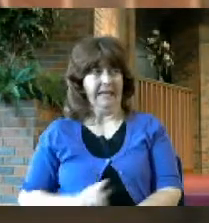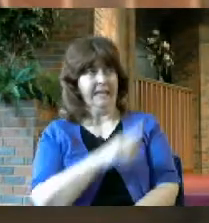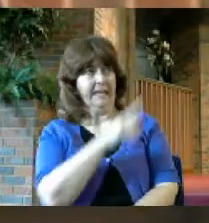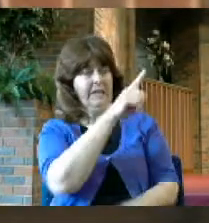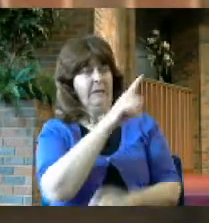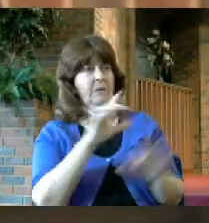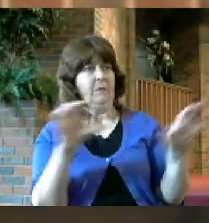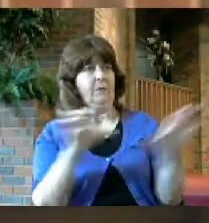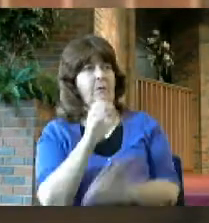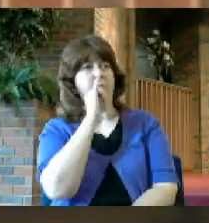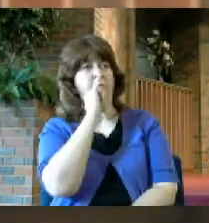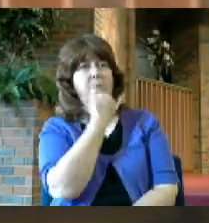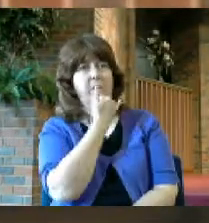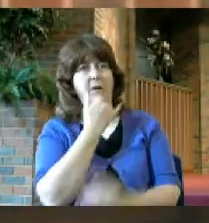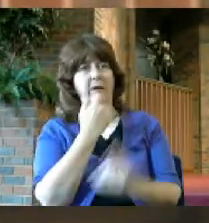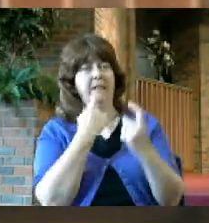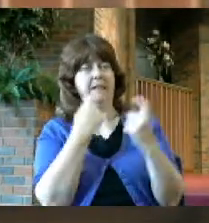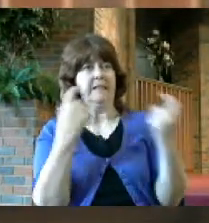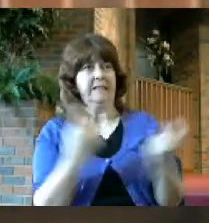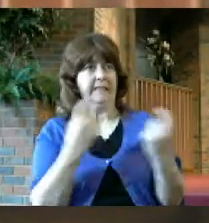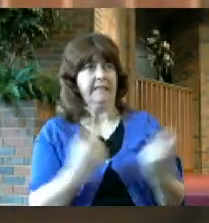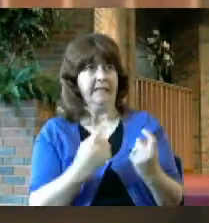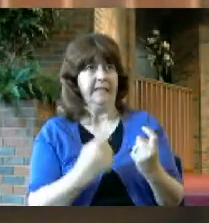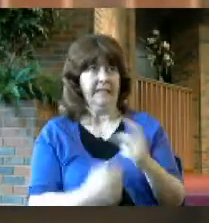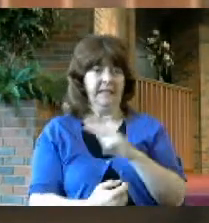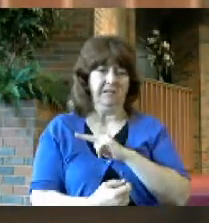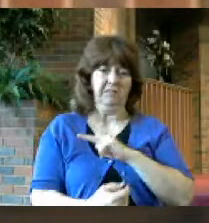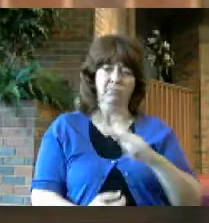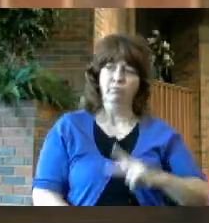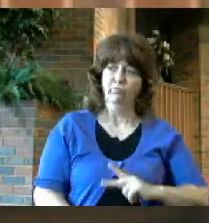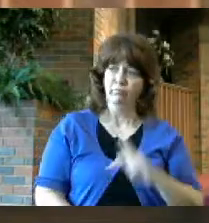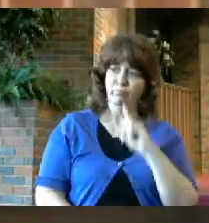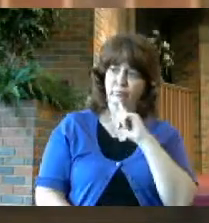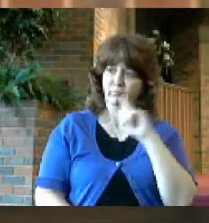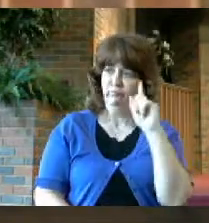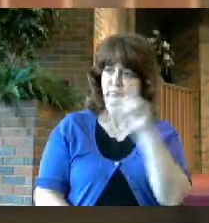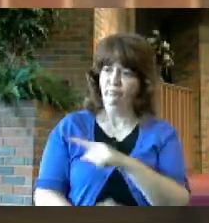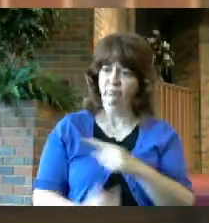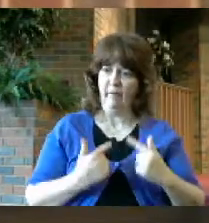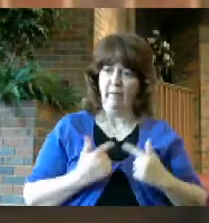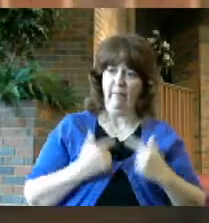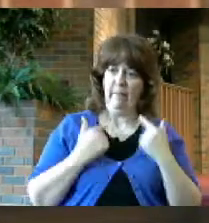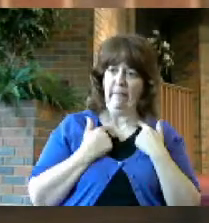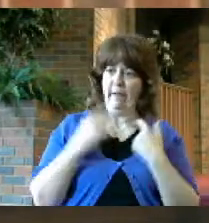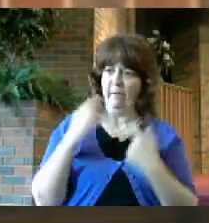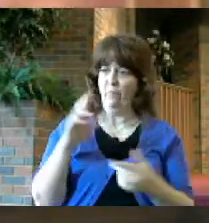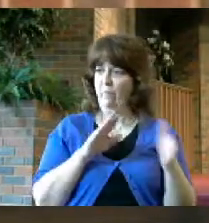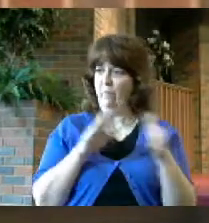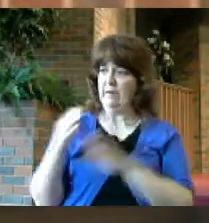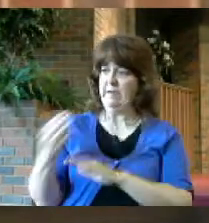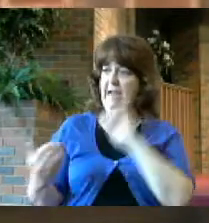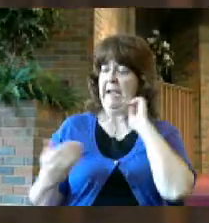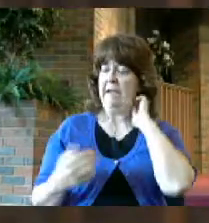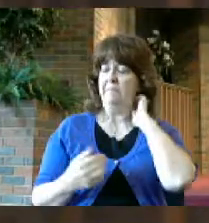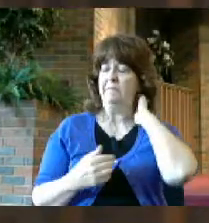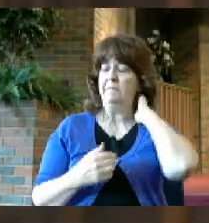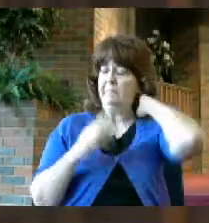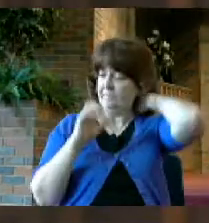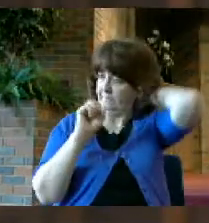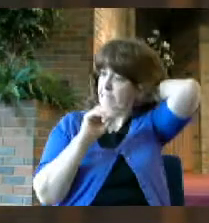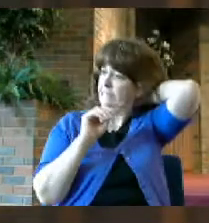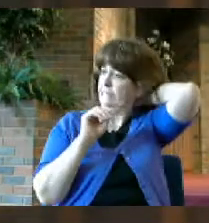king had the power of life and death in his hand. And so when the opportunity arose, then Herod took